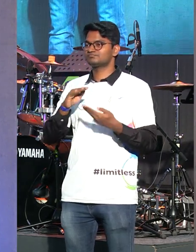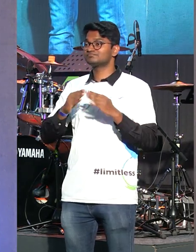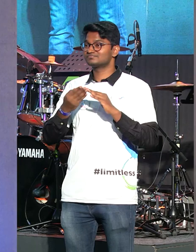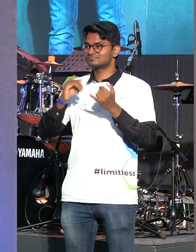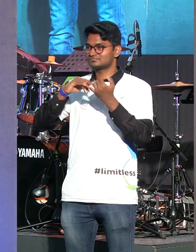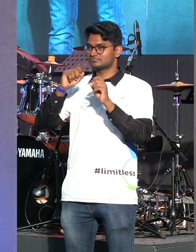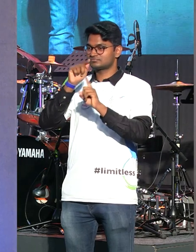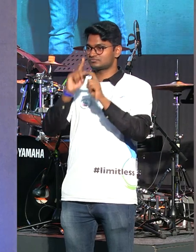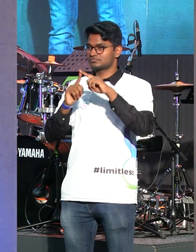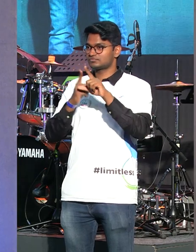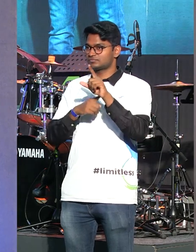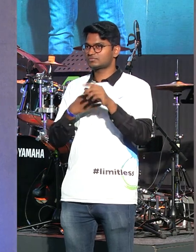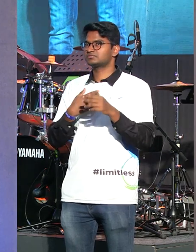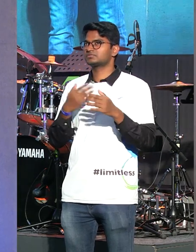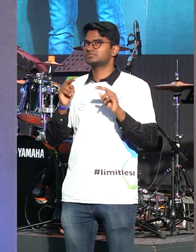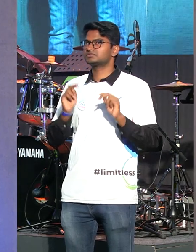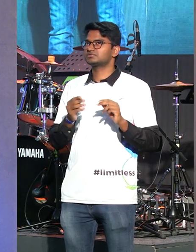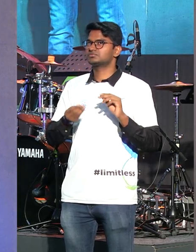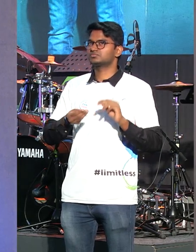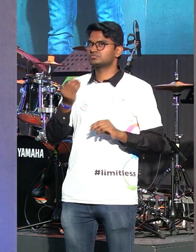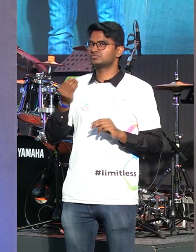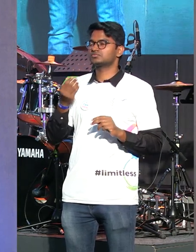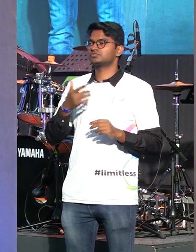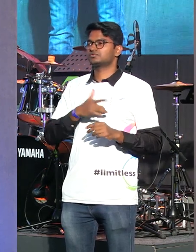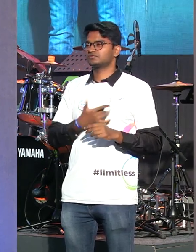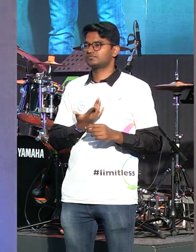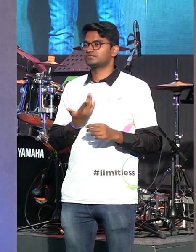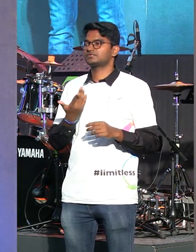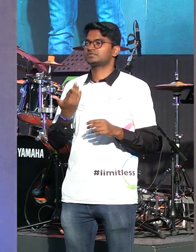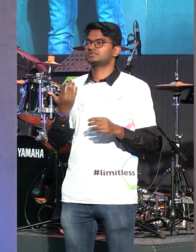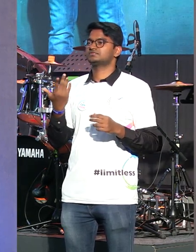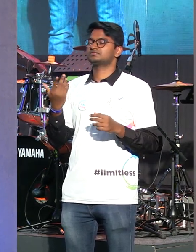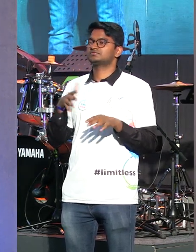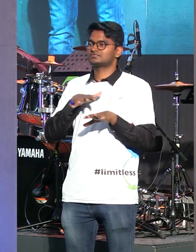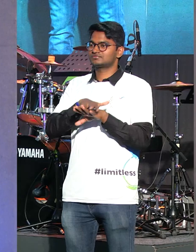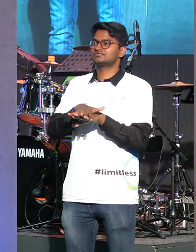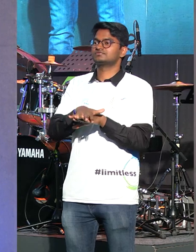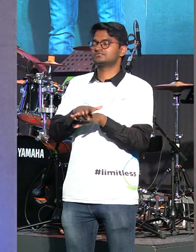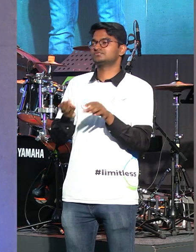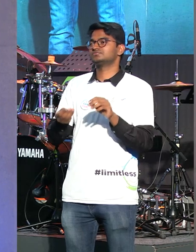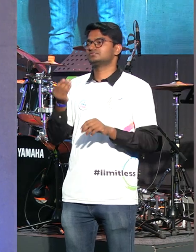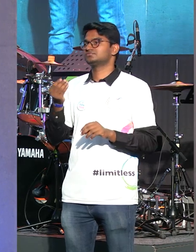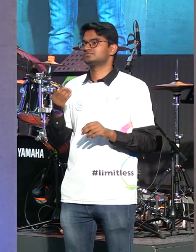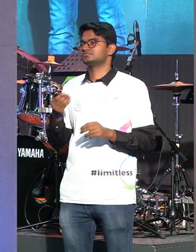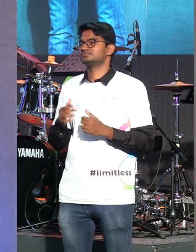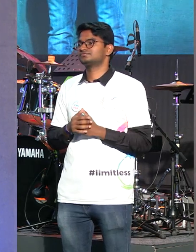more sensitive, more aware, and more inclusive. There's no two ways about it, and I'll never defend that.